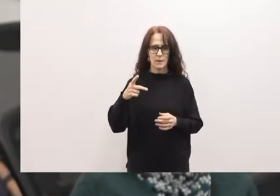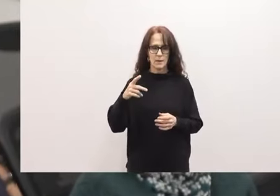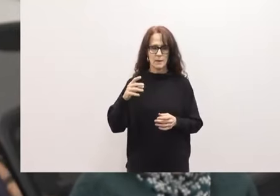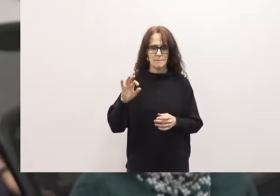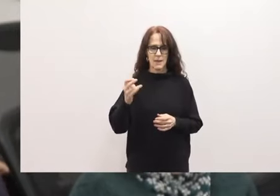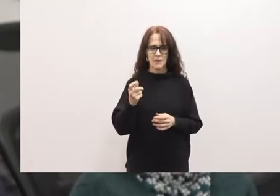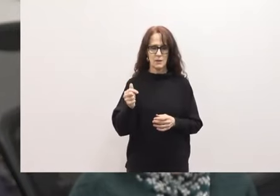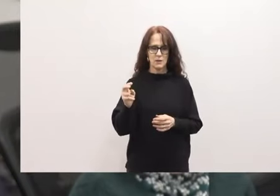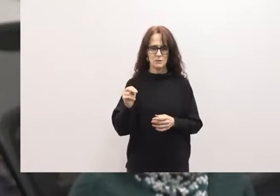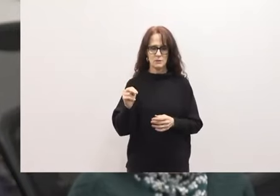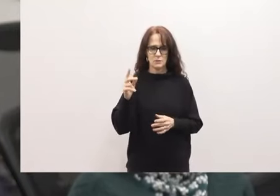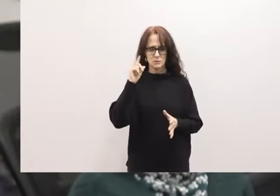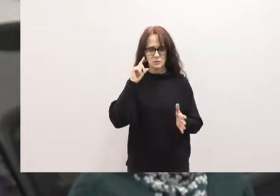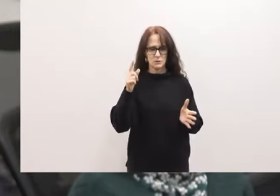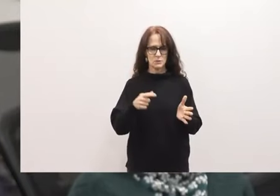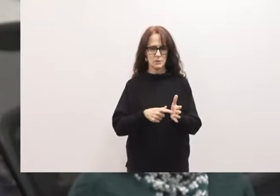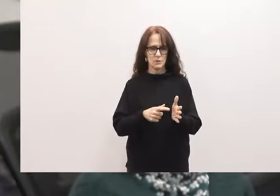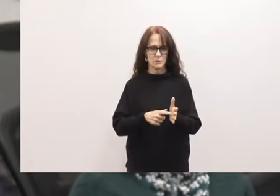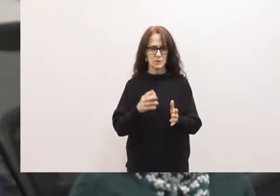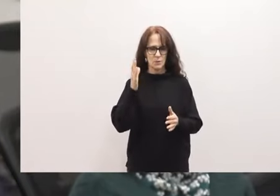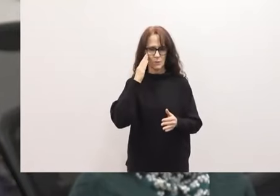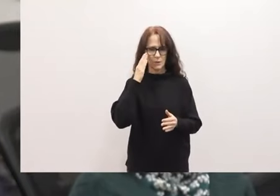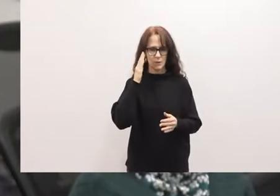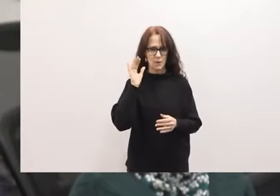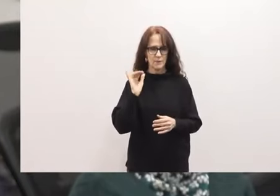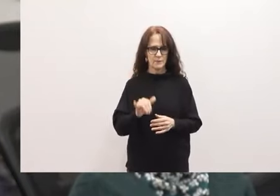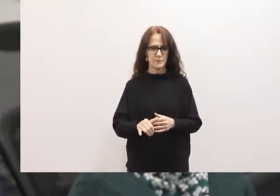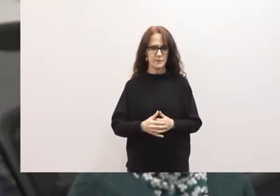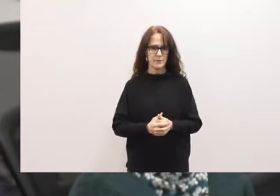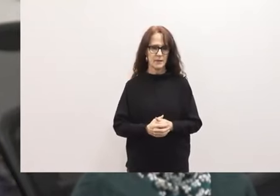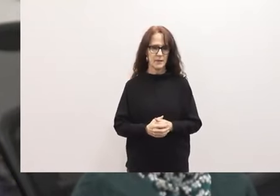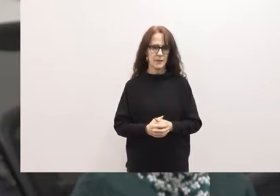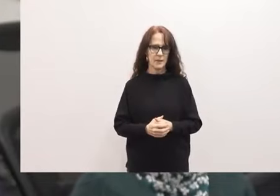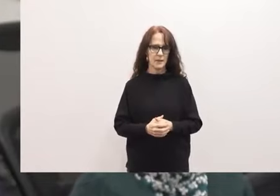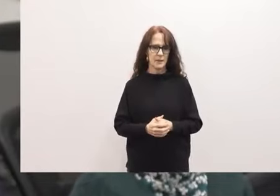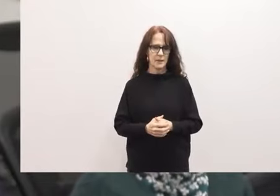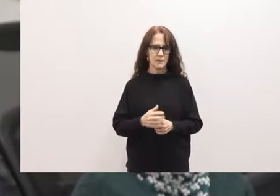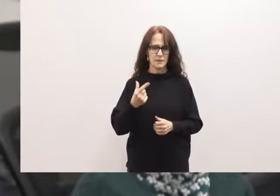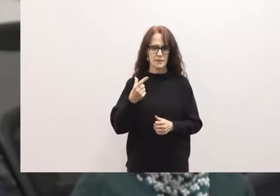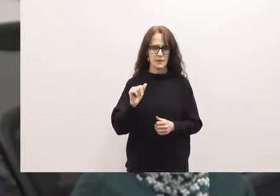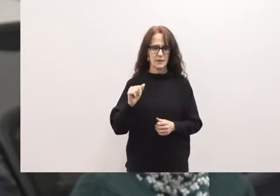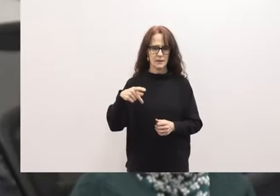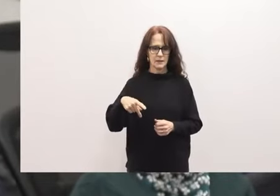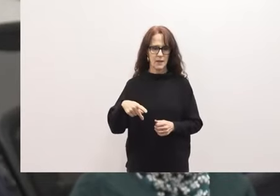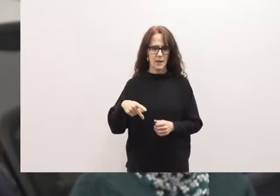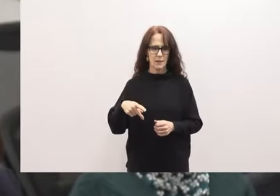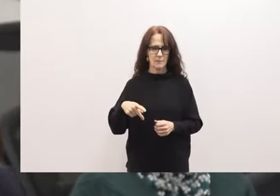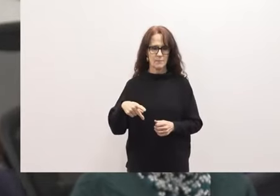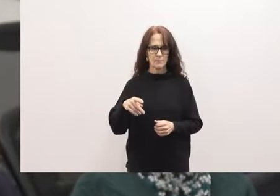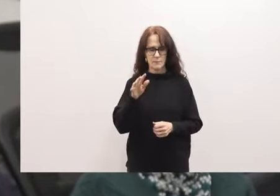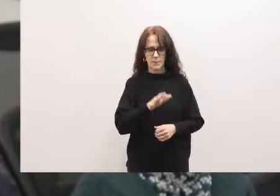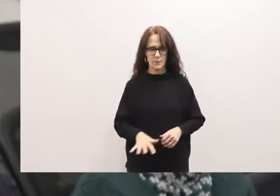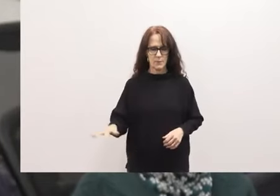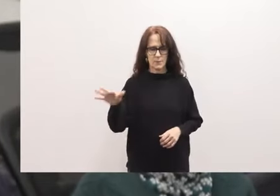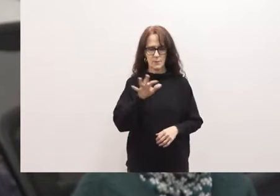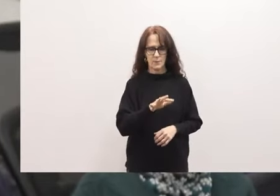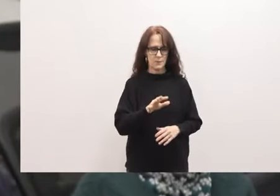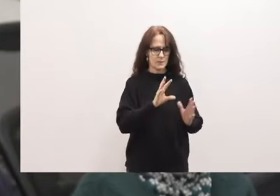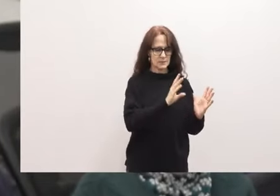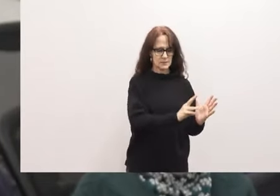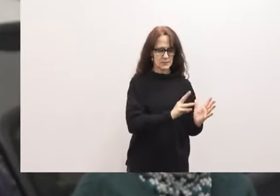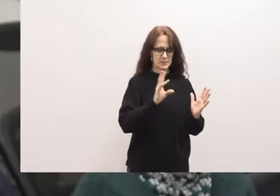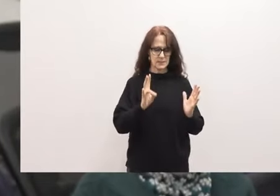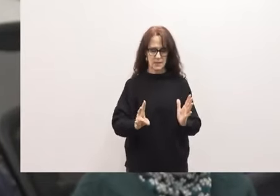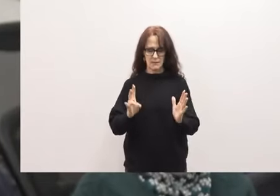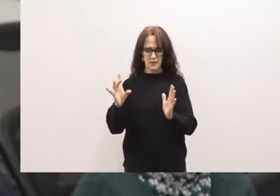of. We know that our gap, as we're looking at the gap across 6th, 7th, and 8th grade, when we